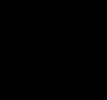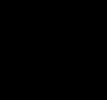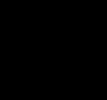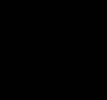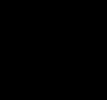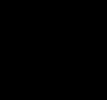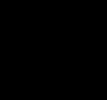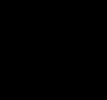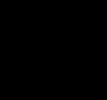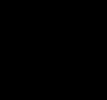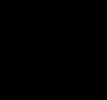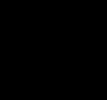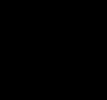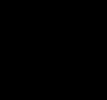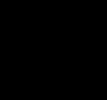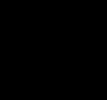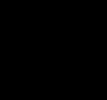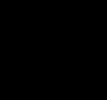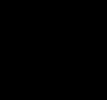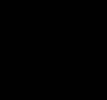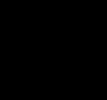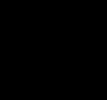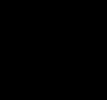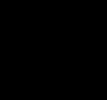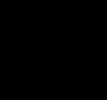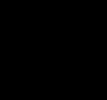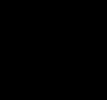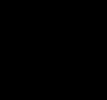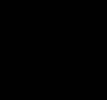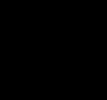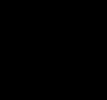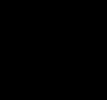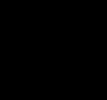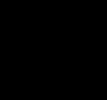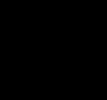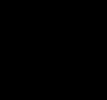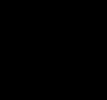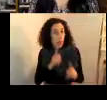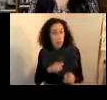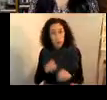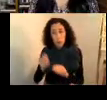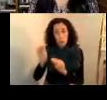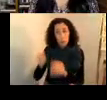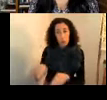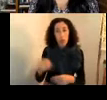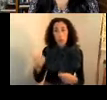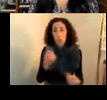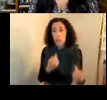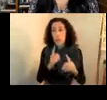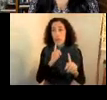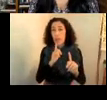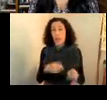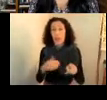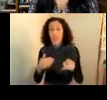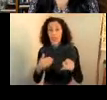all enter into the chat or enter Q&A, these are going to be some guiding principles for us. William, can you bring up the agreements